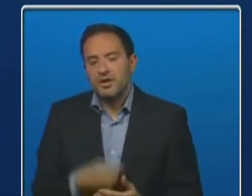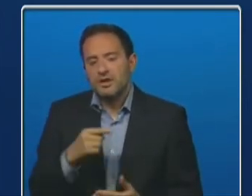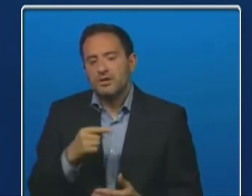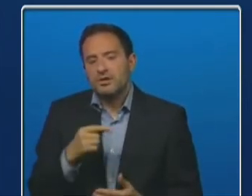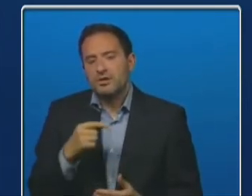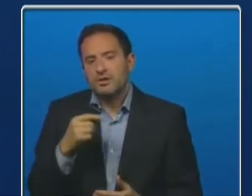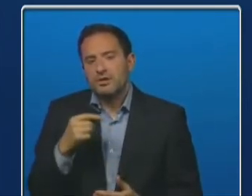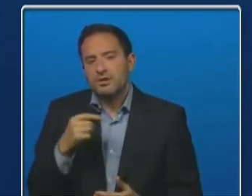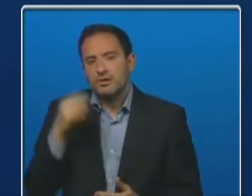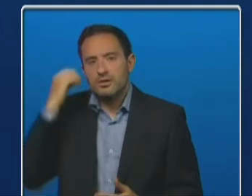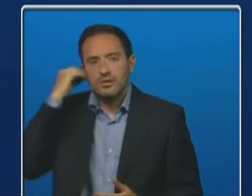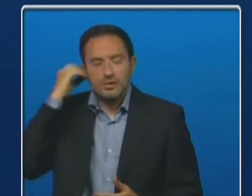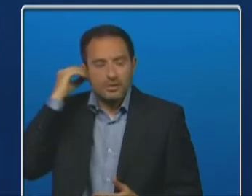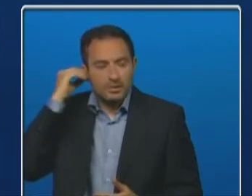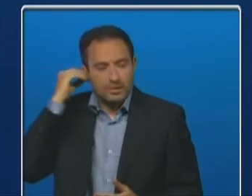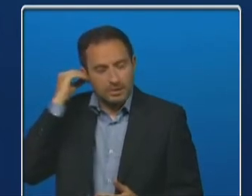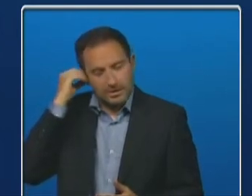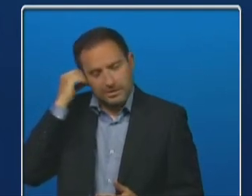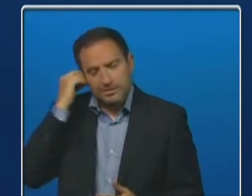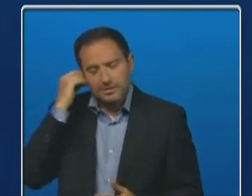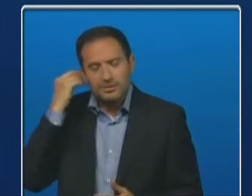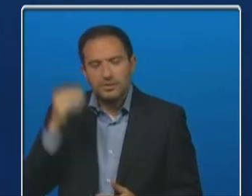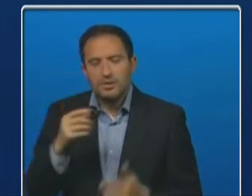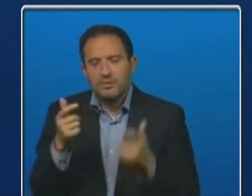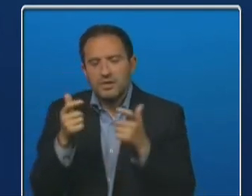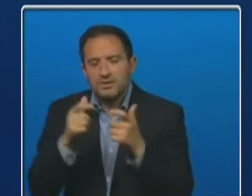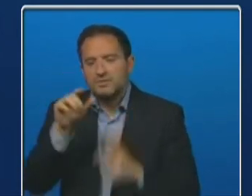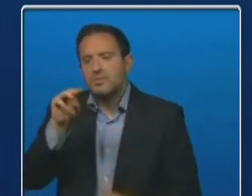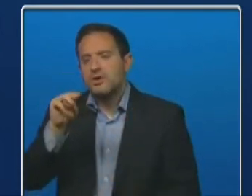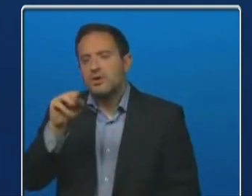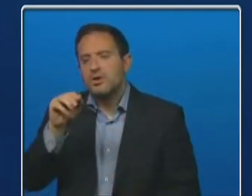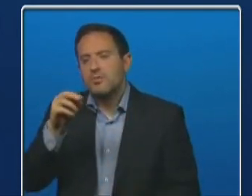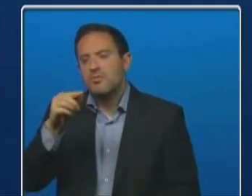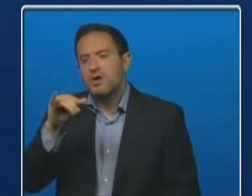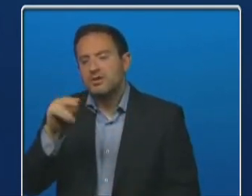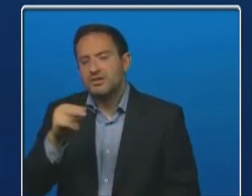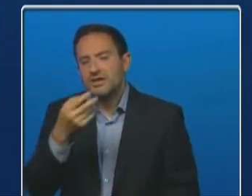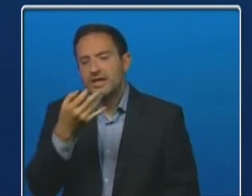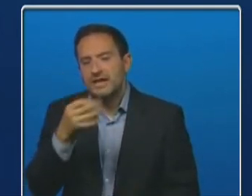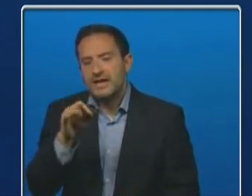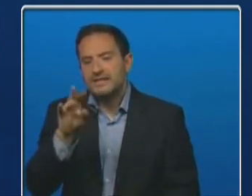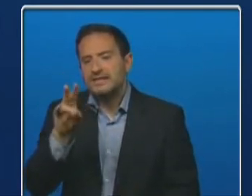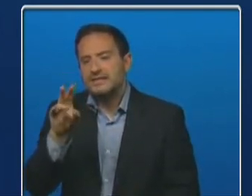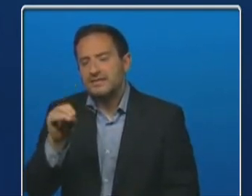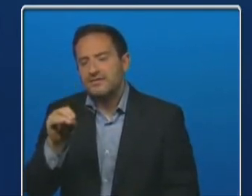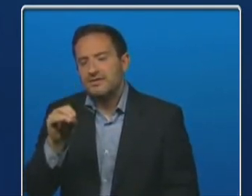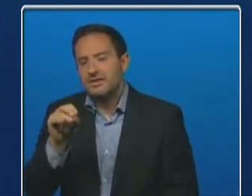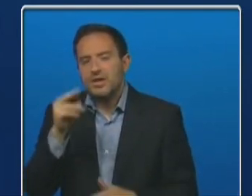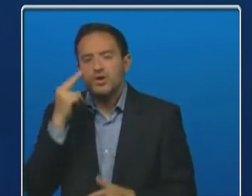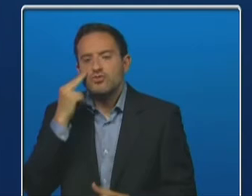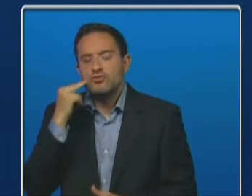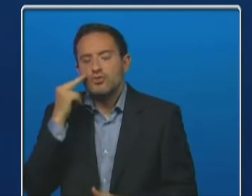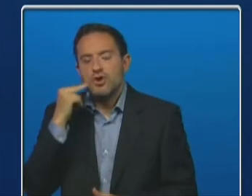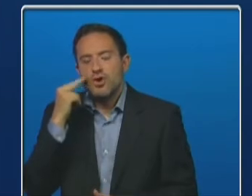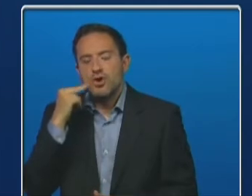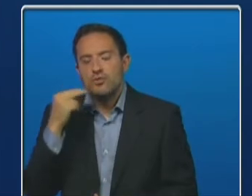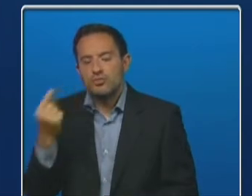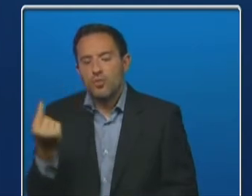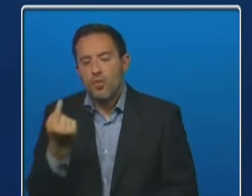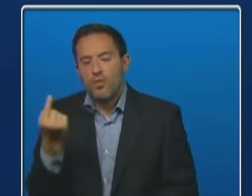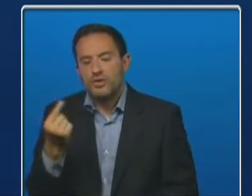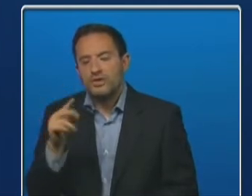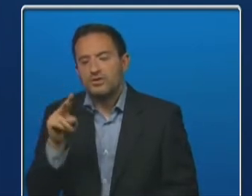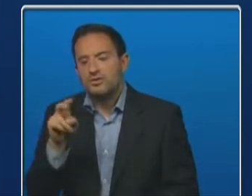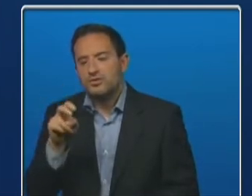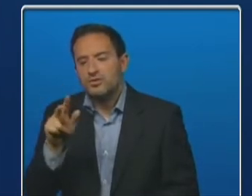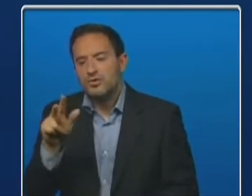small margin like that. In 1970, Utah only needed 231 people